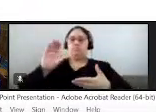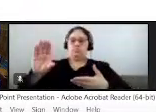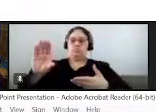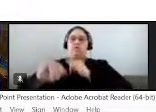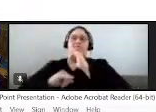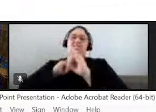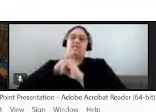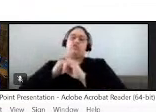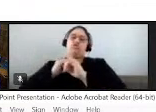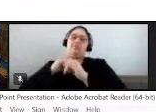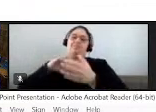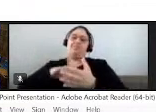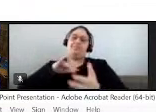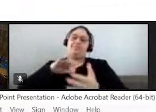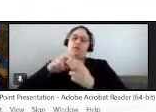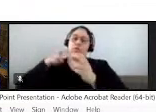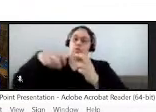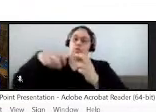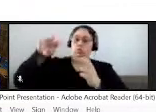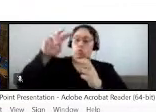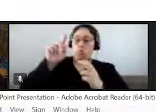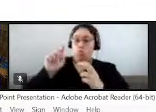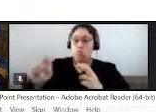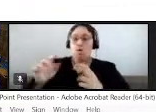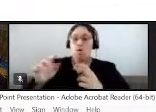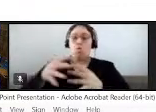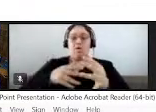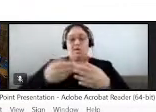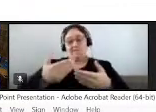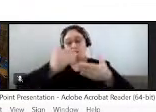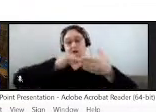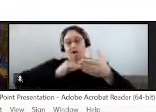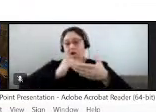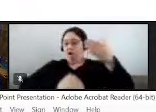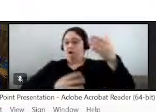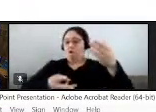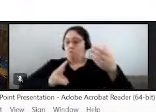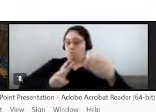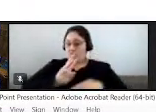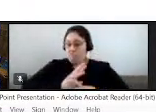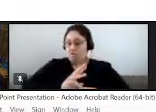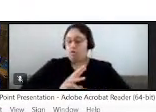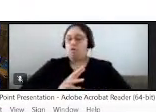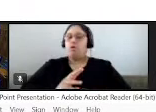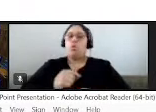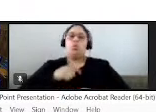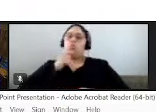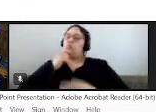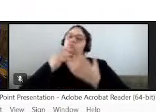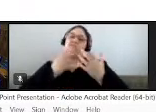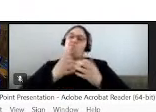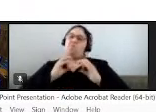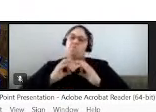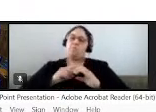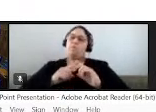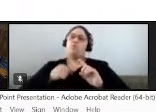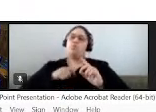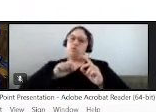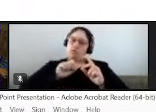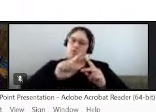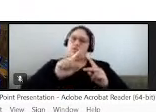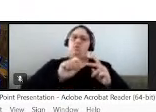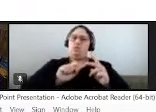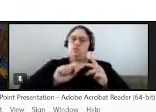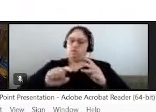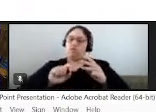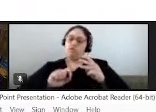tours. And then whatever that we have would, without using any formula, distribute